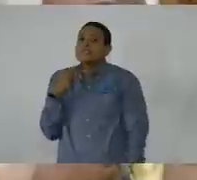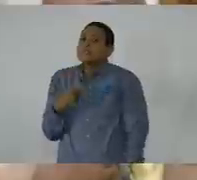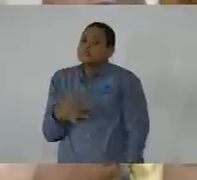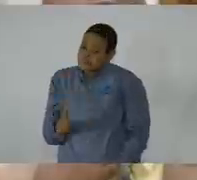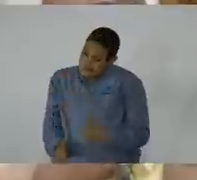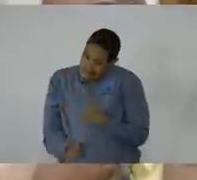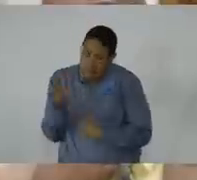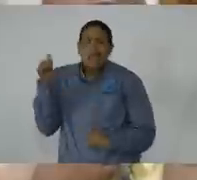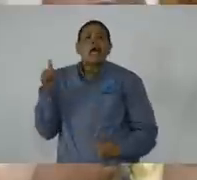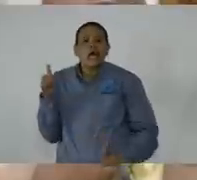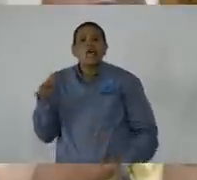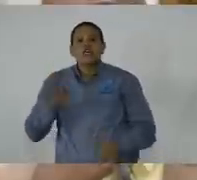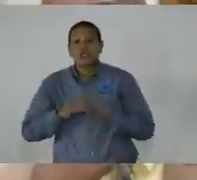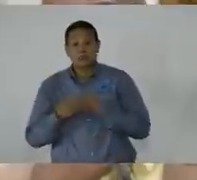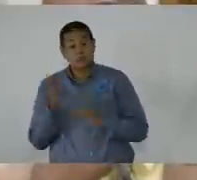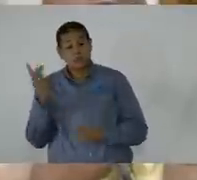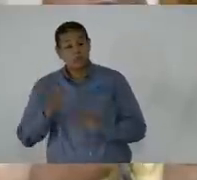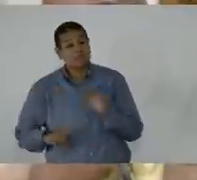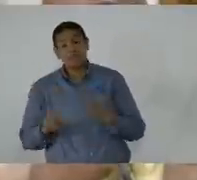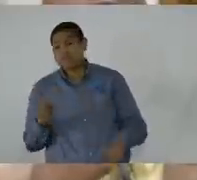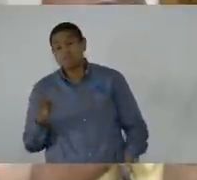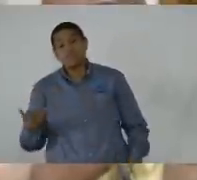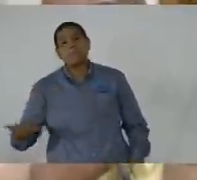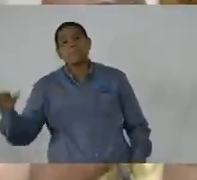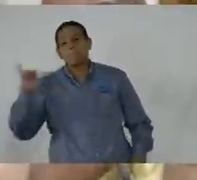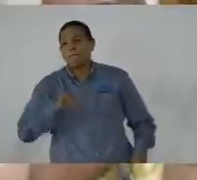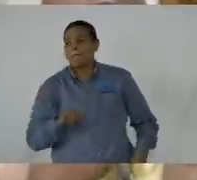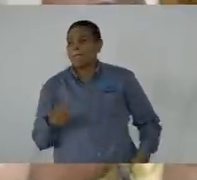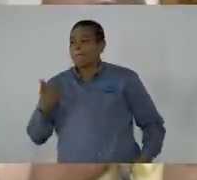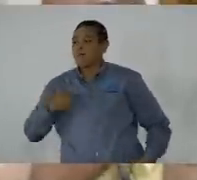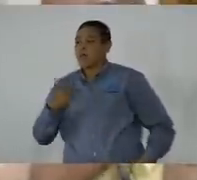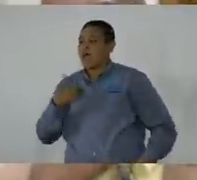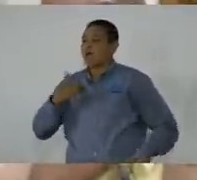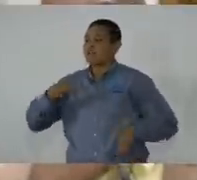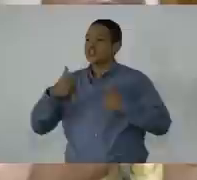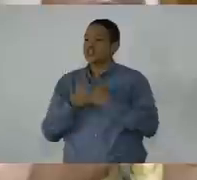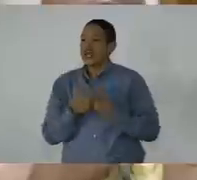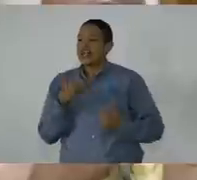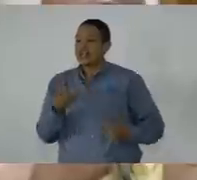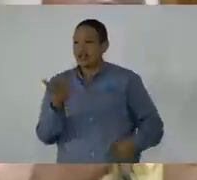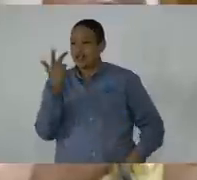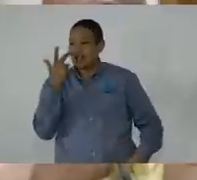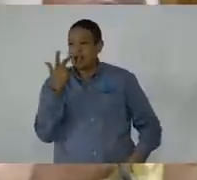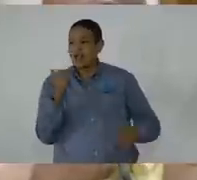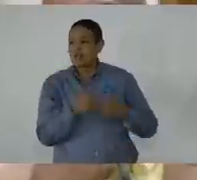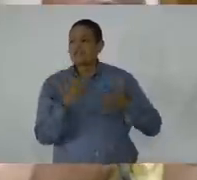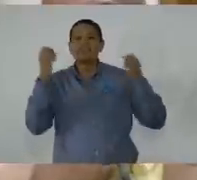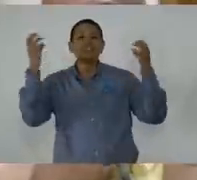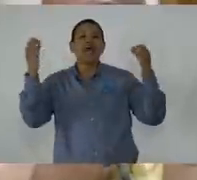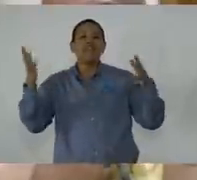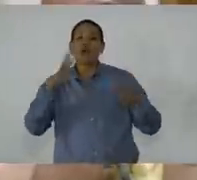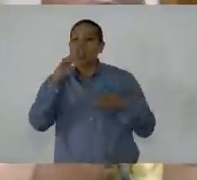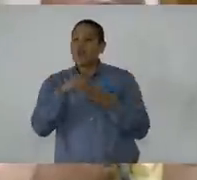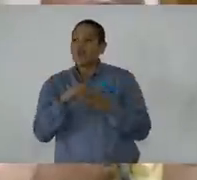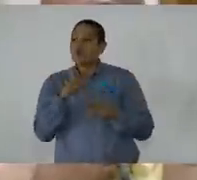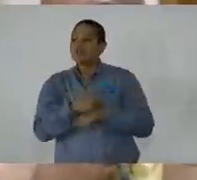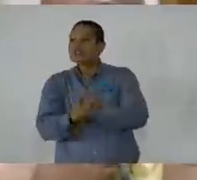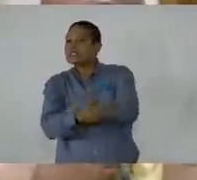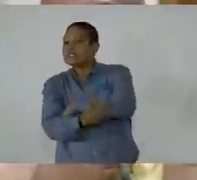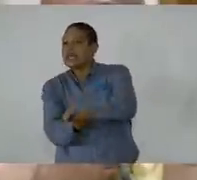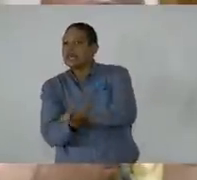Jamaica, there's no exception. We have our challenges with several things, including predator